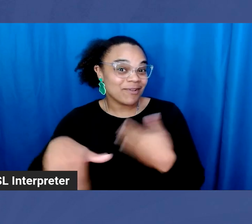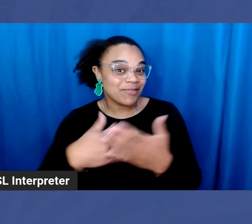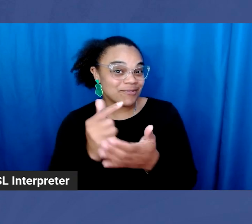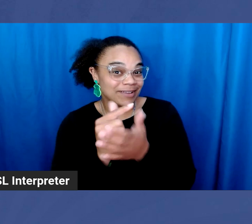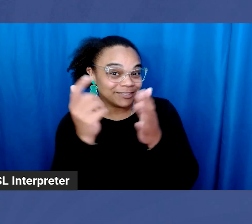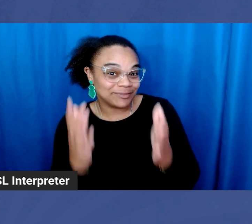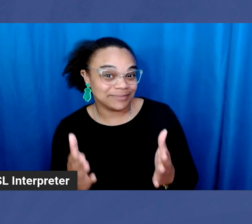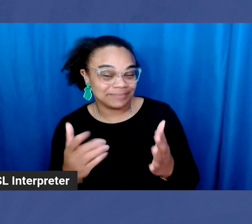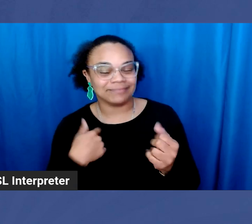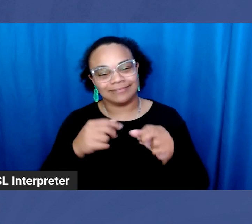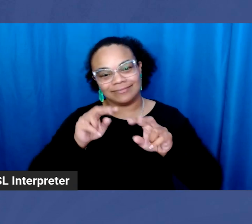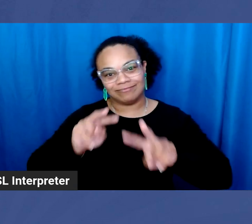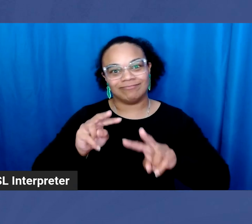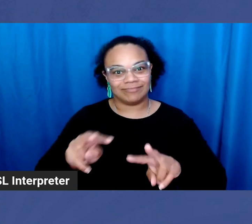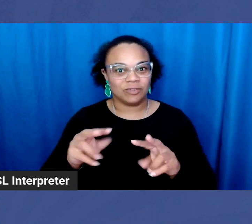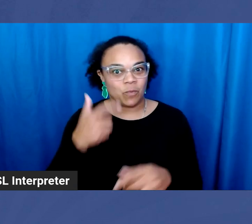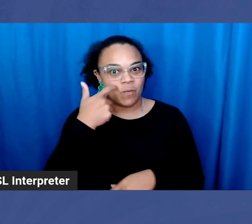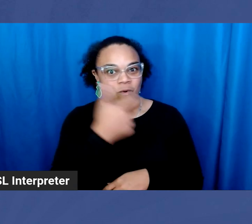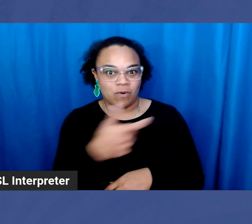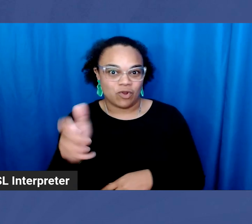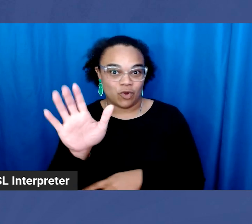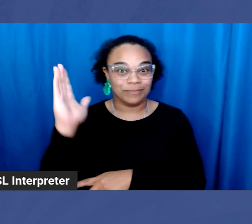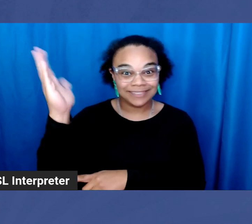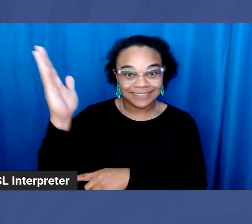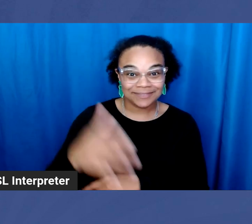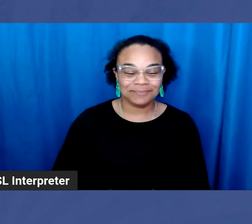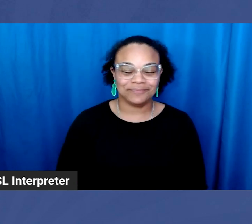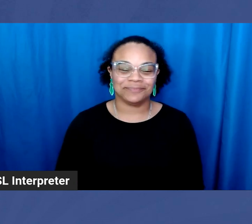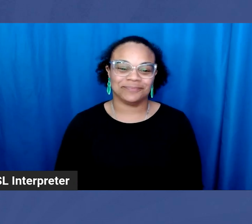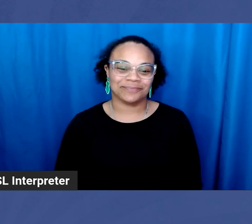graduates. And I'm looking forward to watching your presentations.